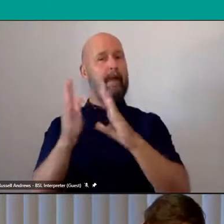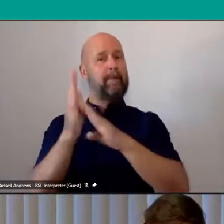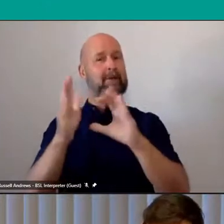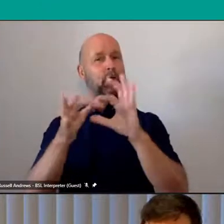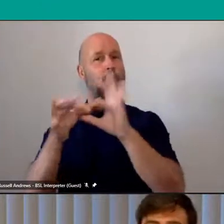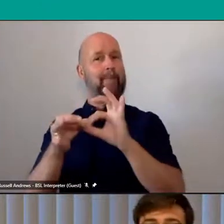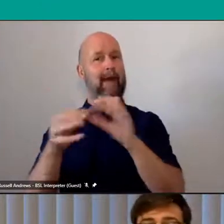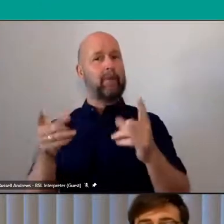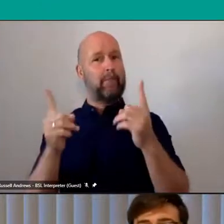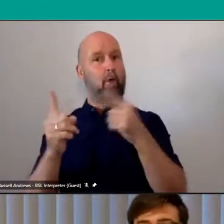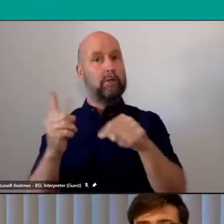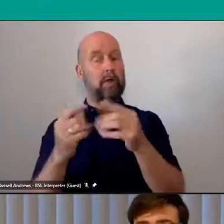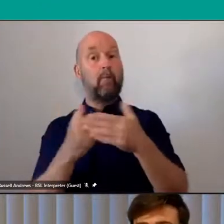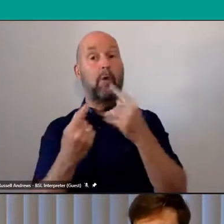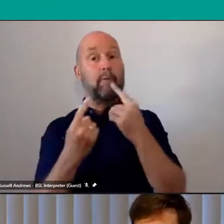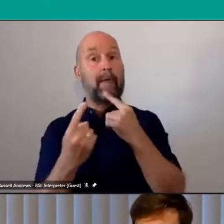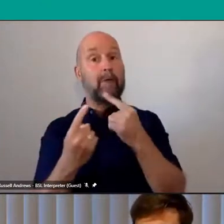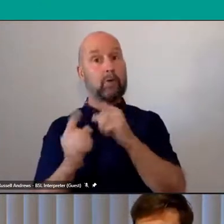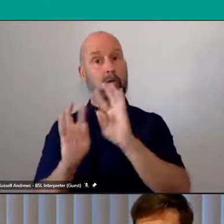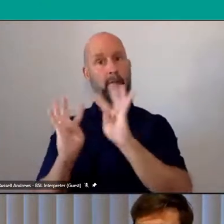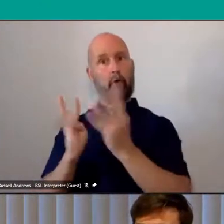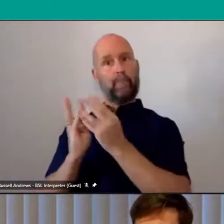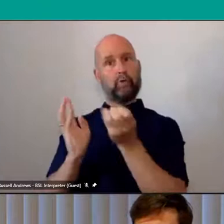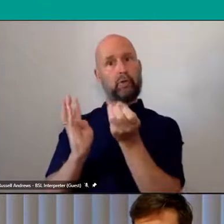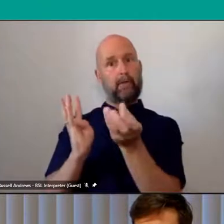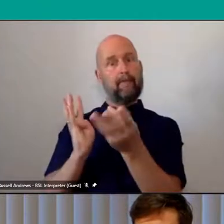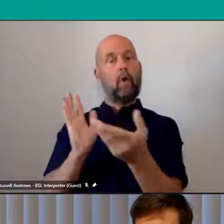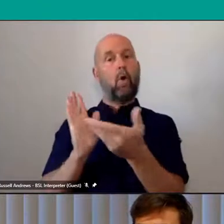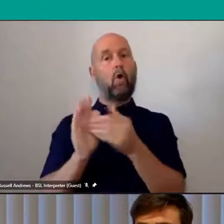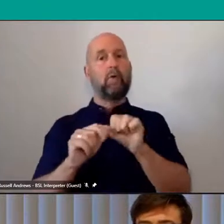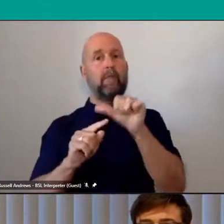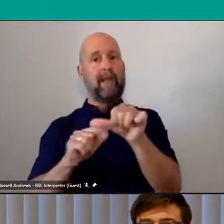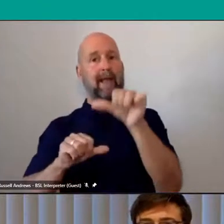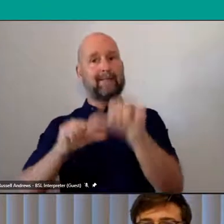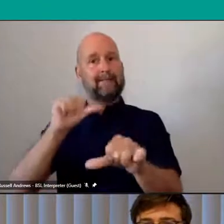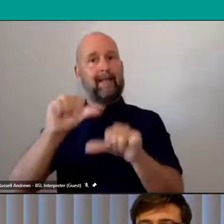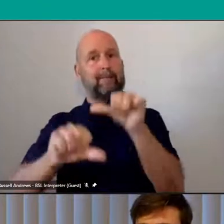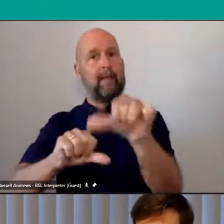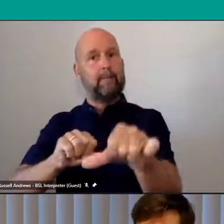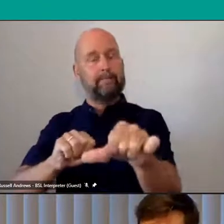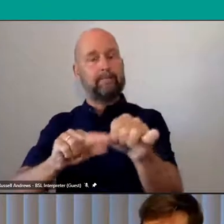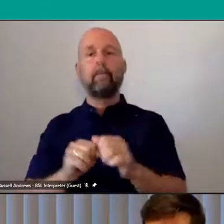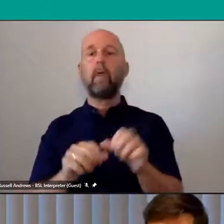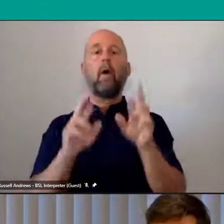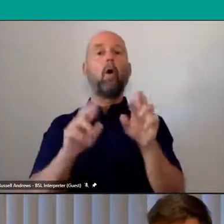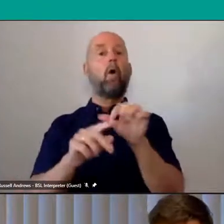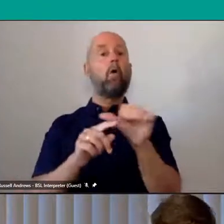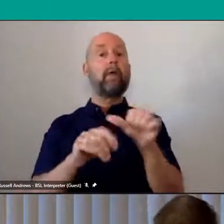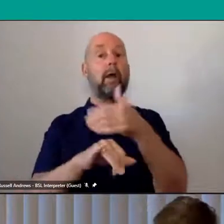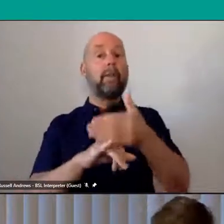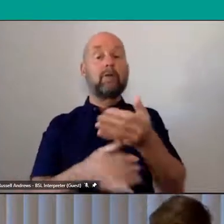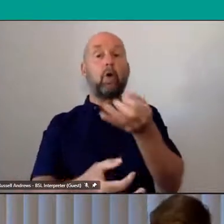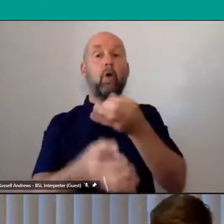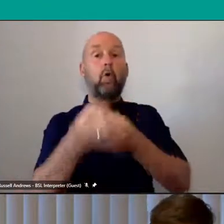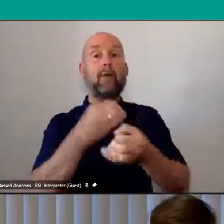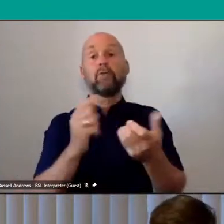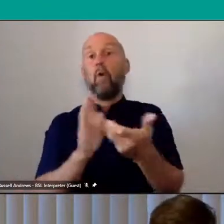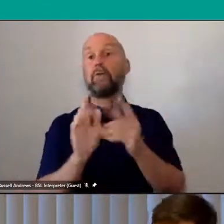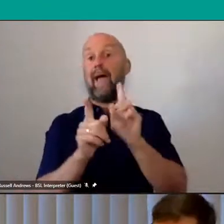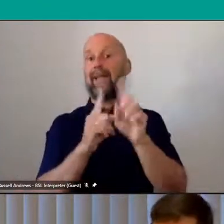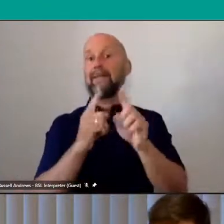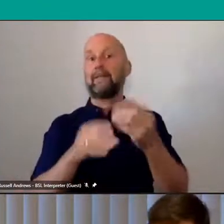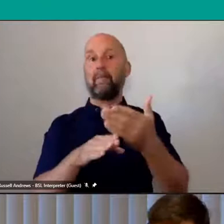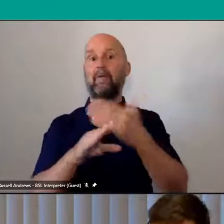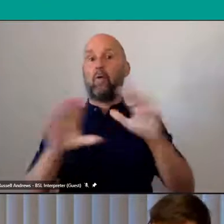more information about the Commission and those next steps. And I hope we'll have time for a few questions and answers before we